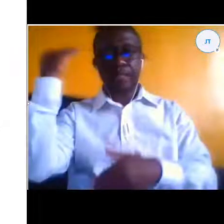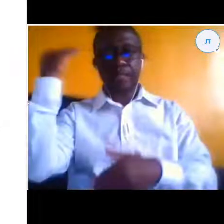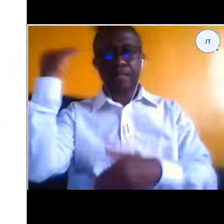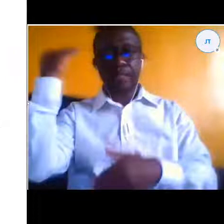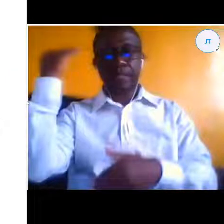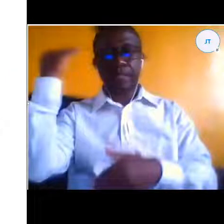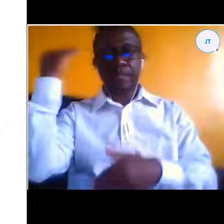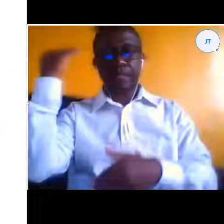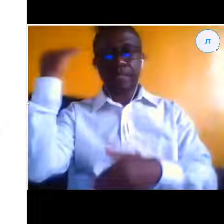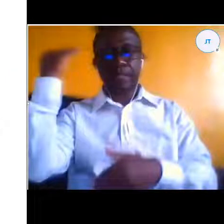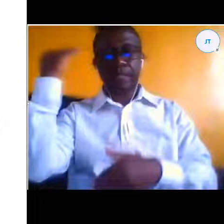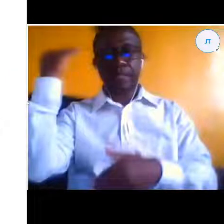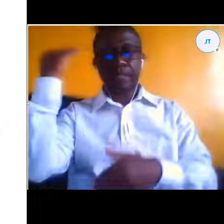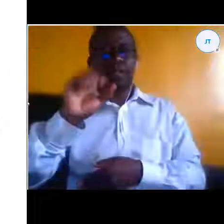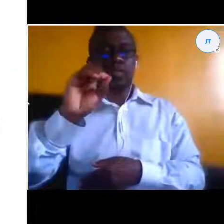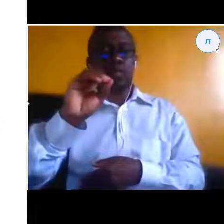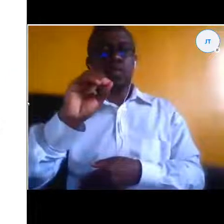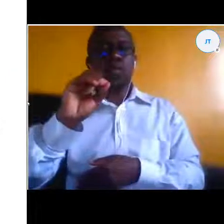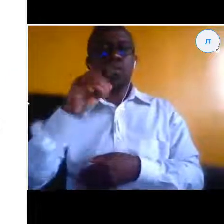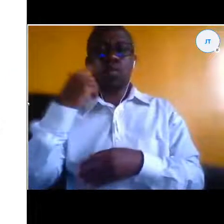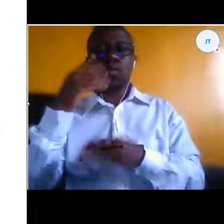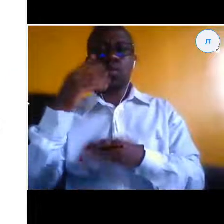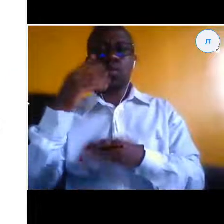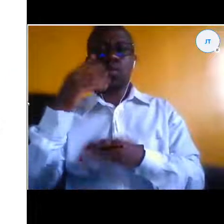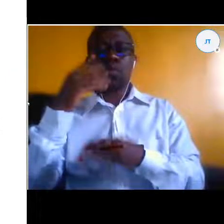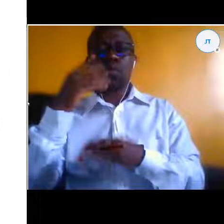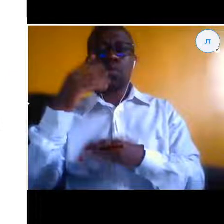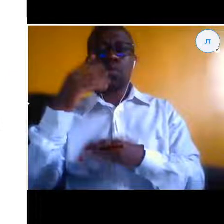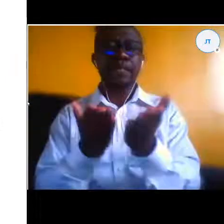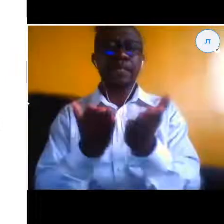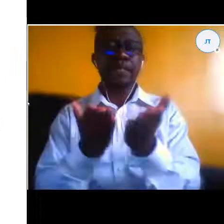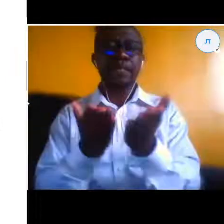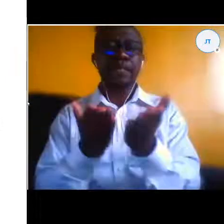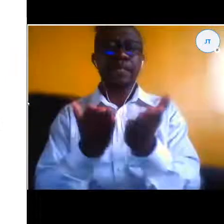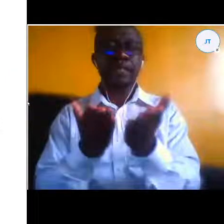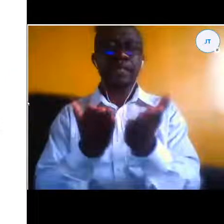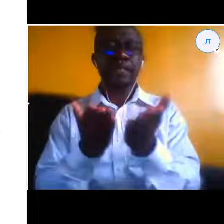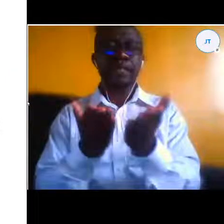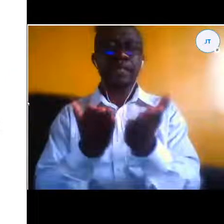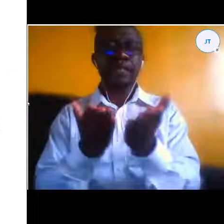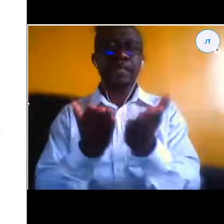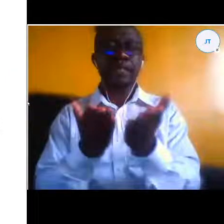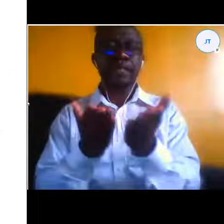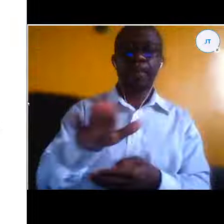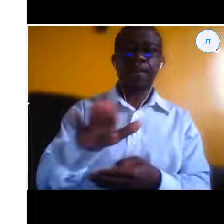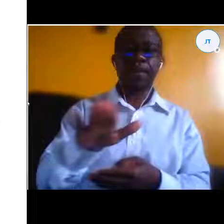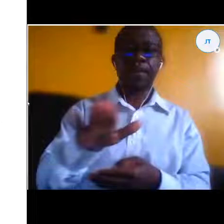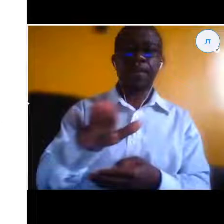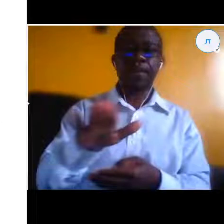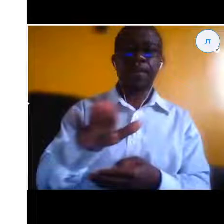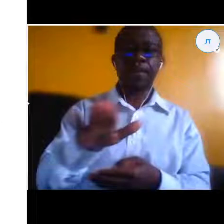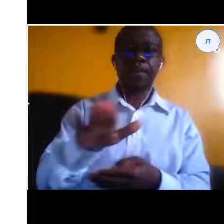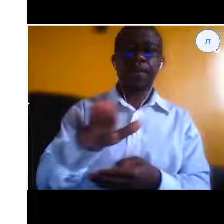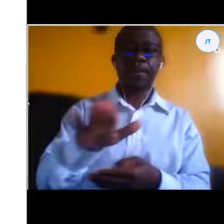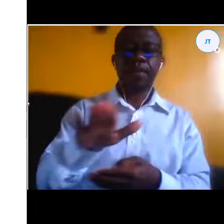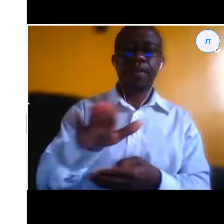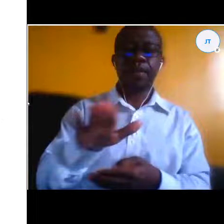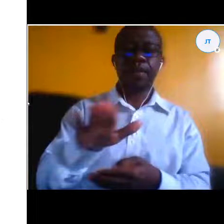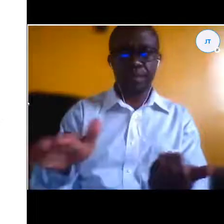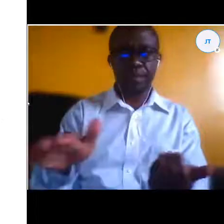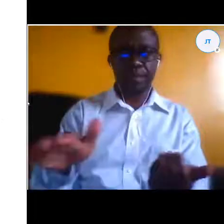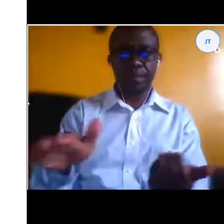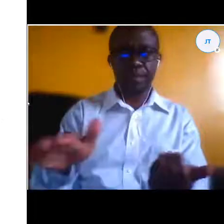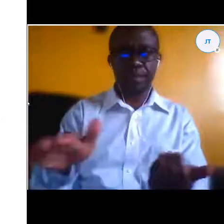that are providing services within the child sector. And as we build this expertise, we also need to